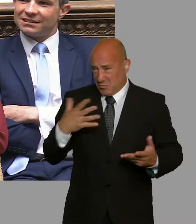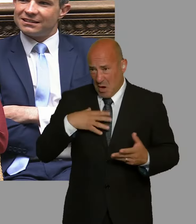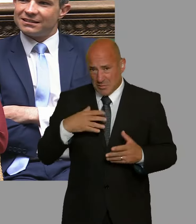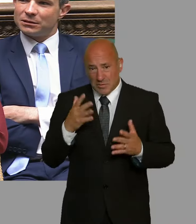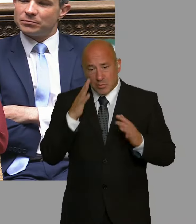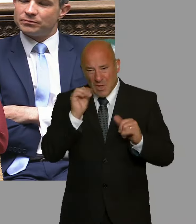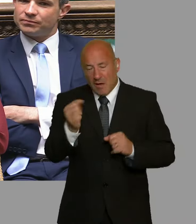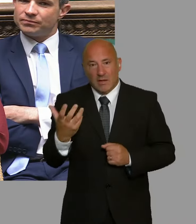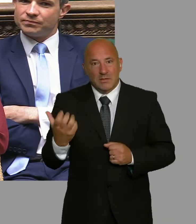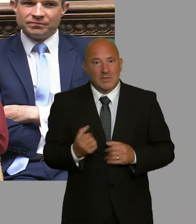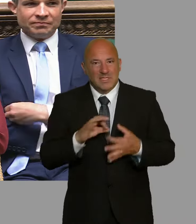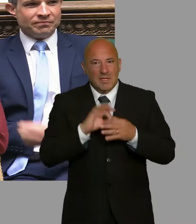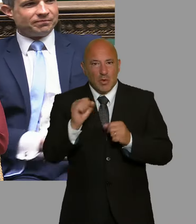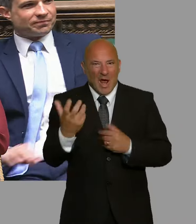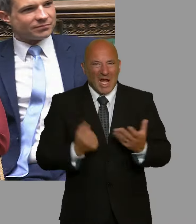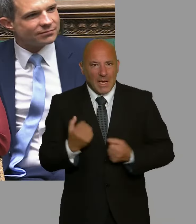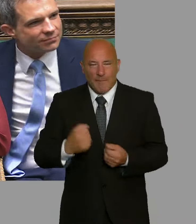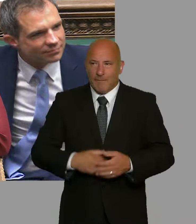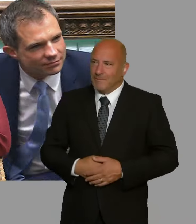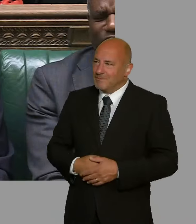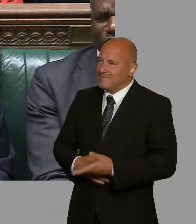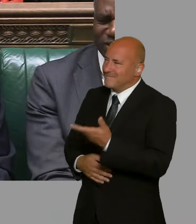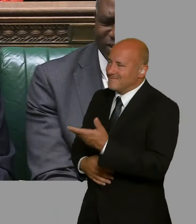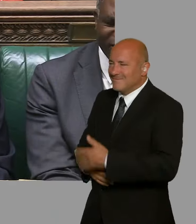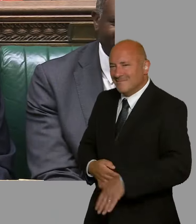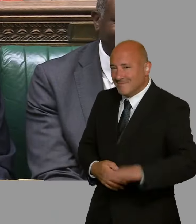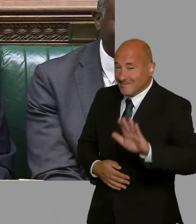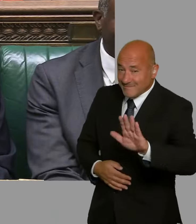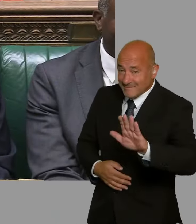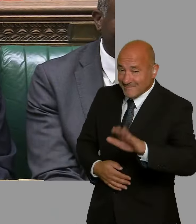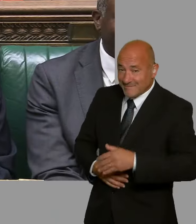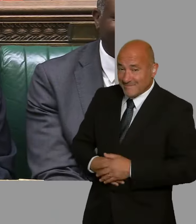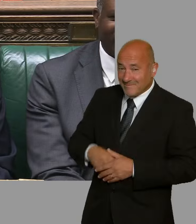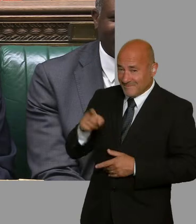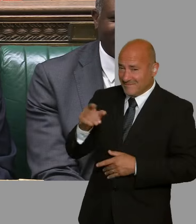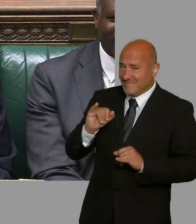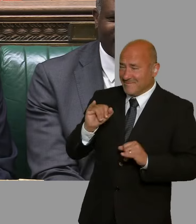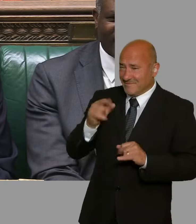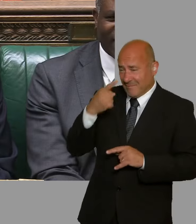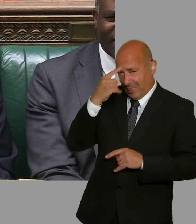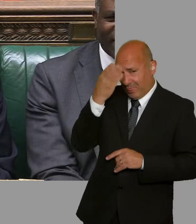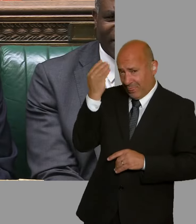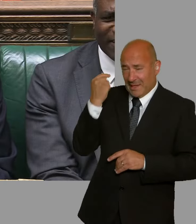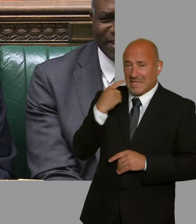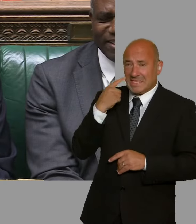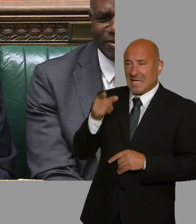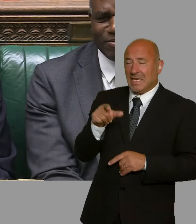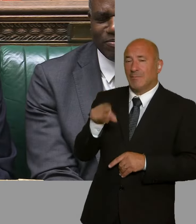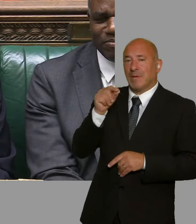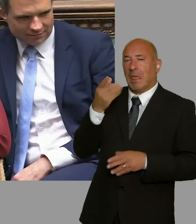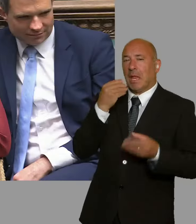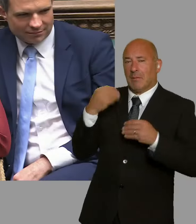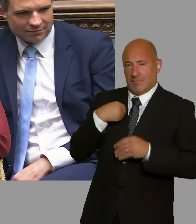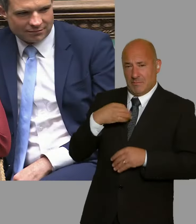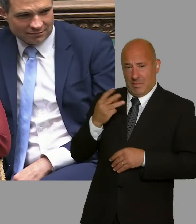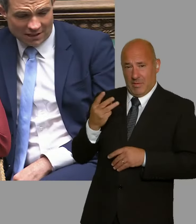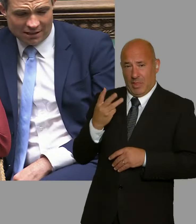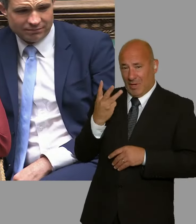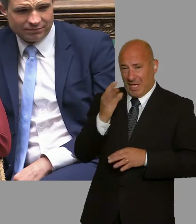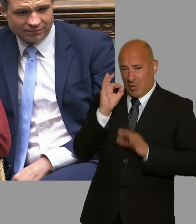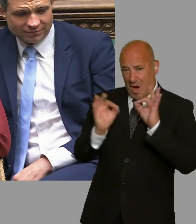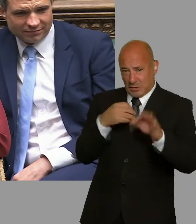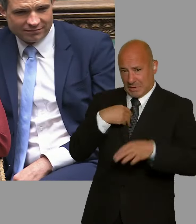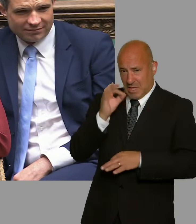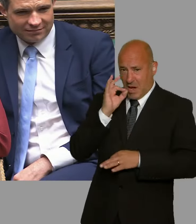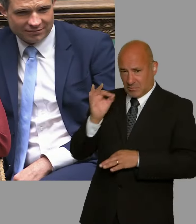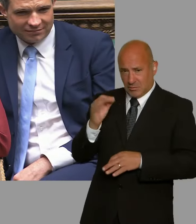The fact is, he hasn't answered the question I asked him. He hasn't answered the question I asked him. He can't tell us who will get the payments. All we